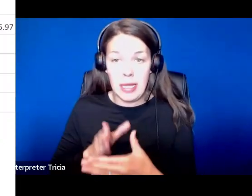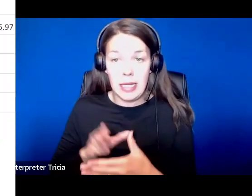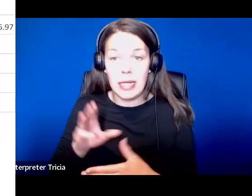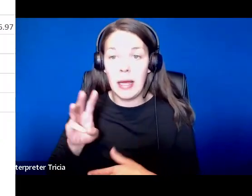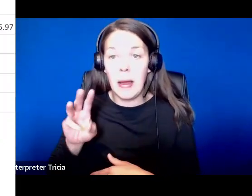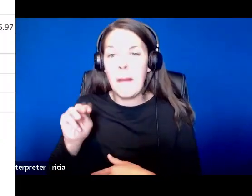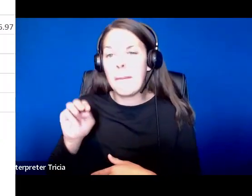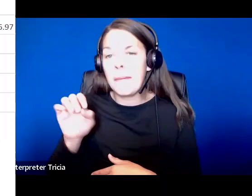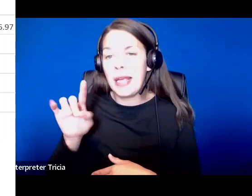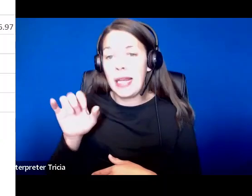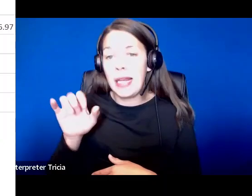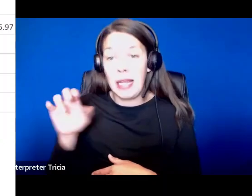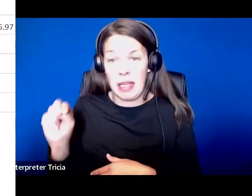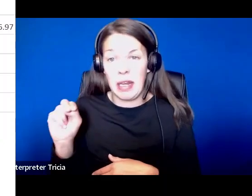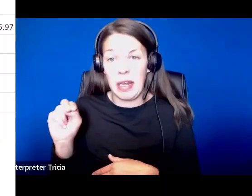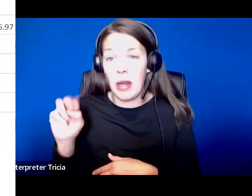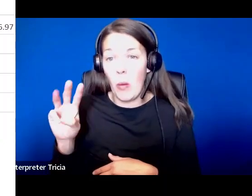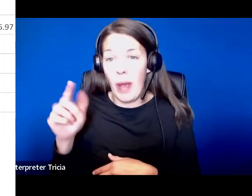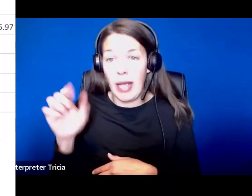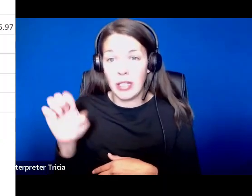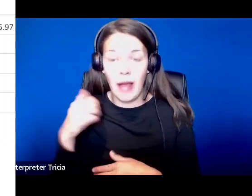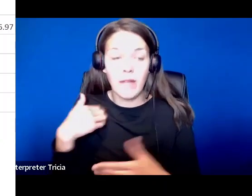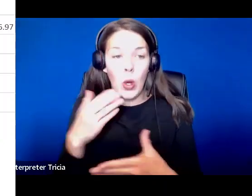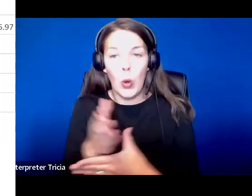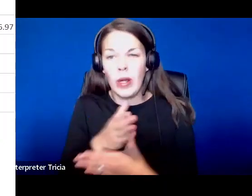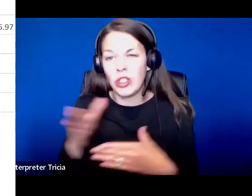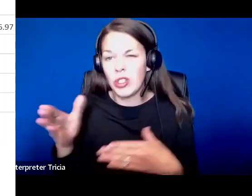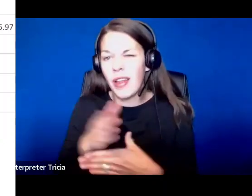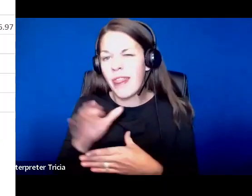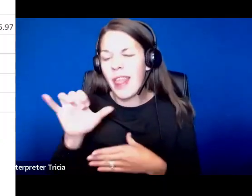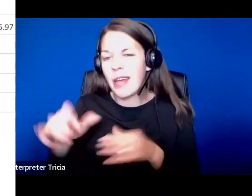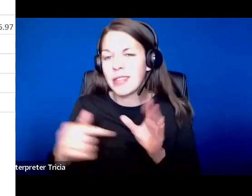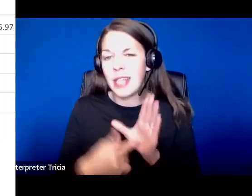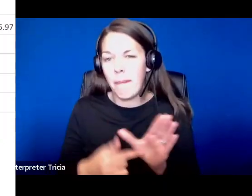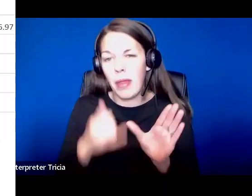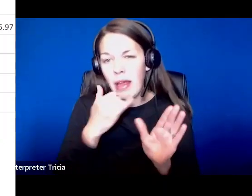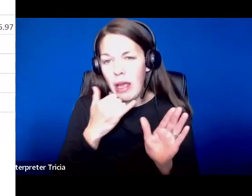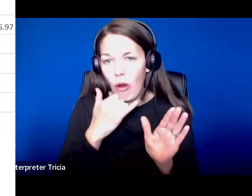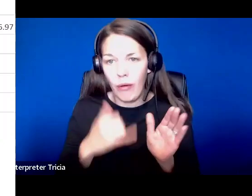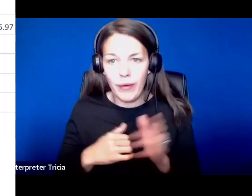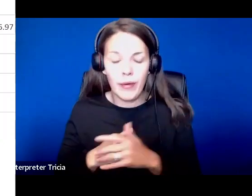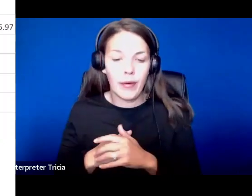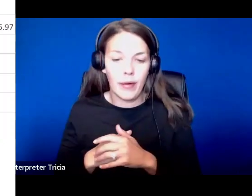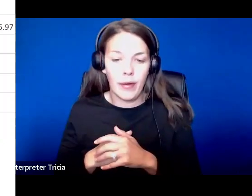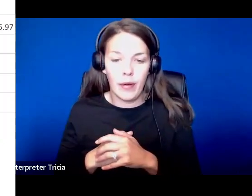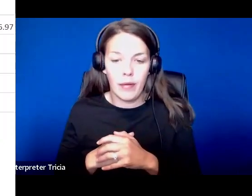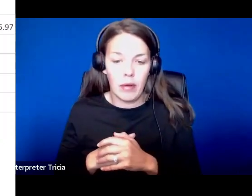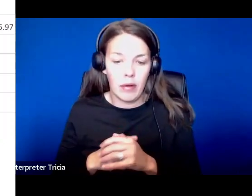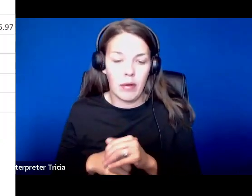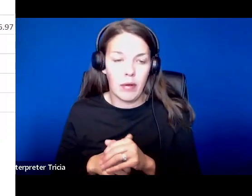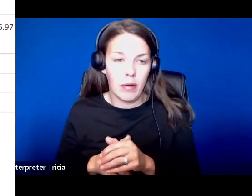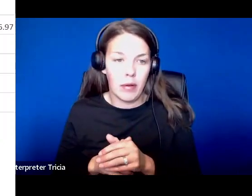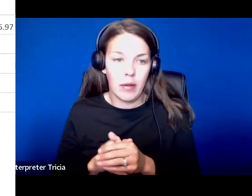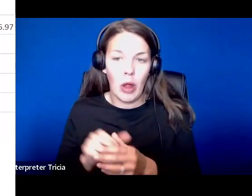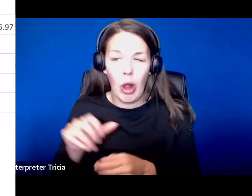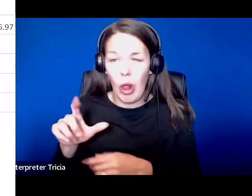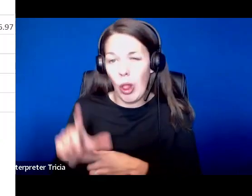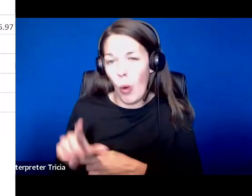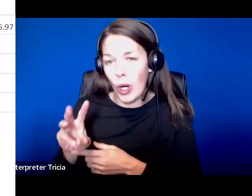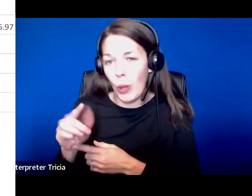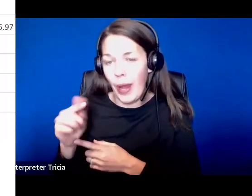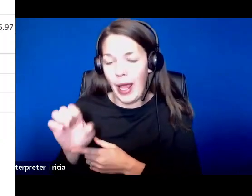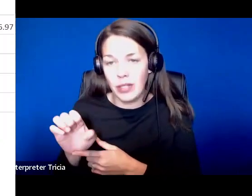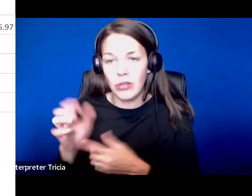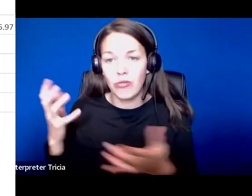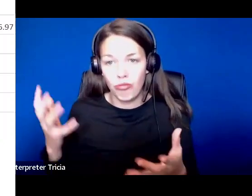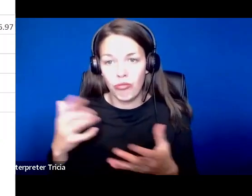also got a range, which is due to sampling error there. But it's lower wages. So I mean,